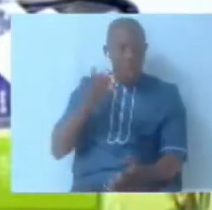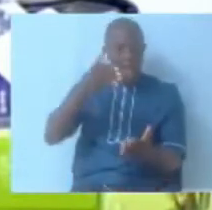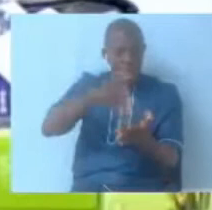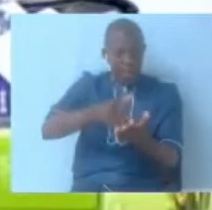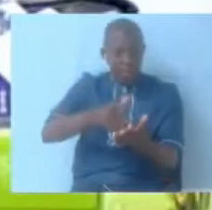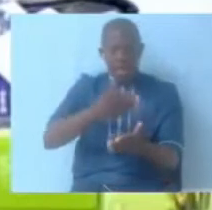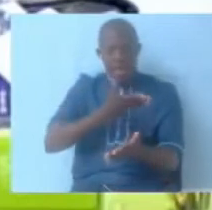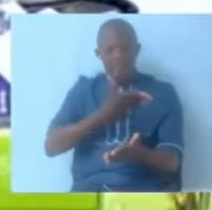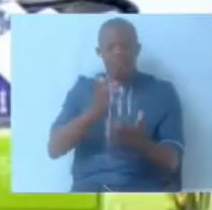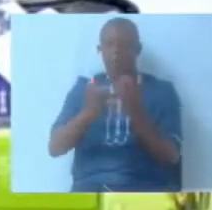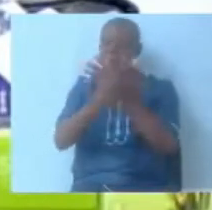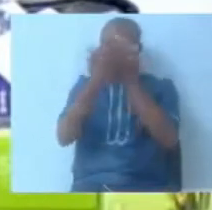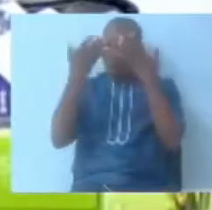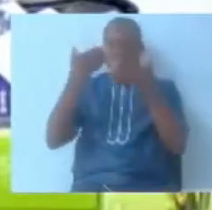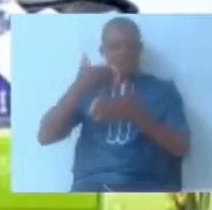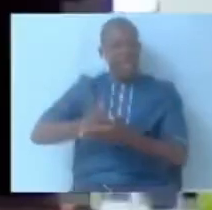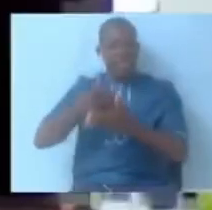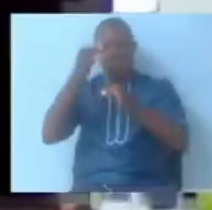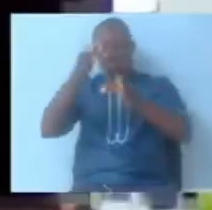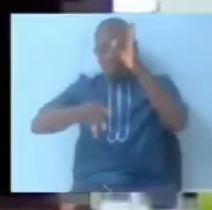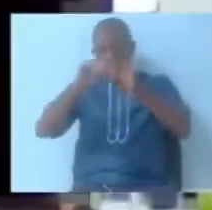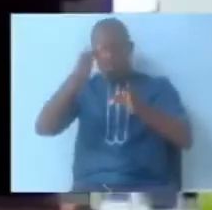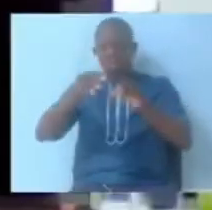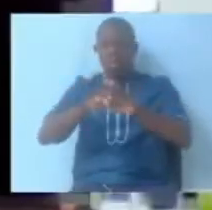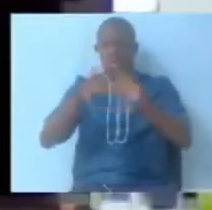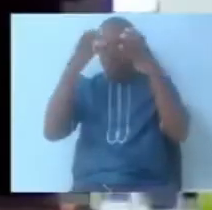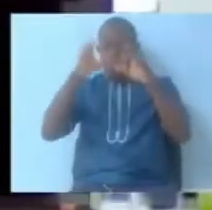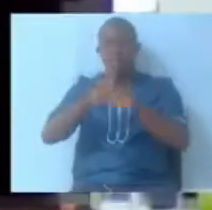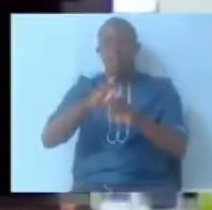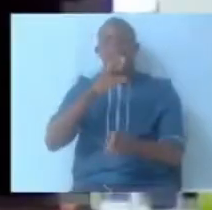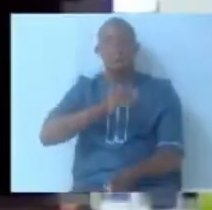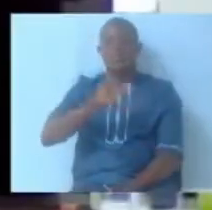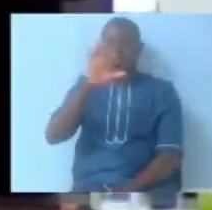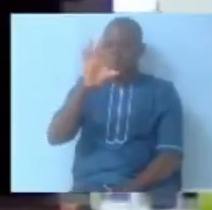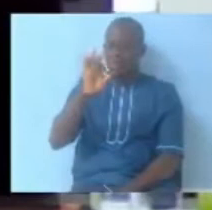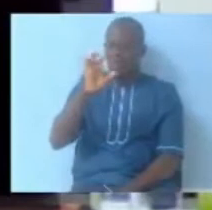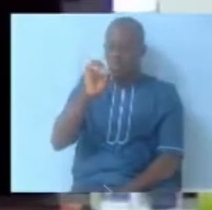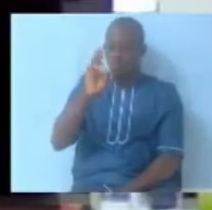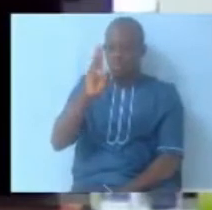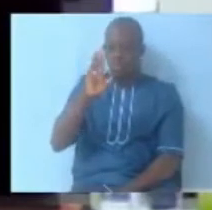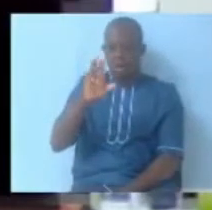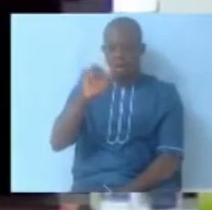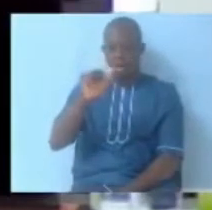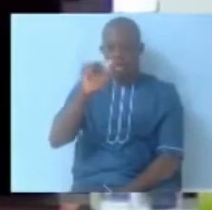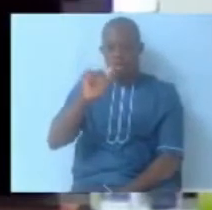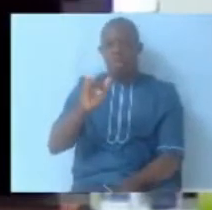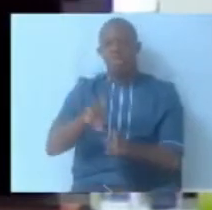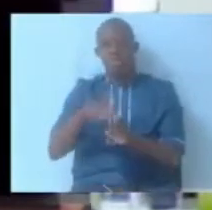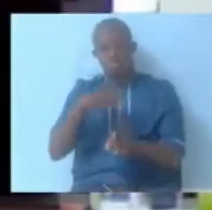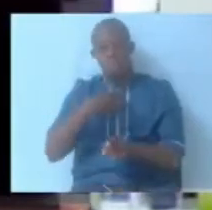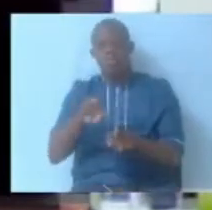file jamal le bijenu ngotumo. Mr. Touray, I just wanted us to just go a little bit back and tell us what the source of this